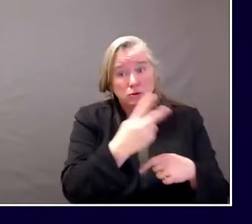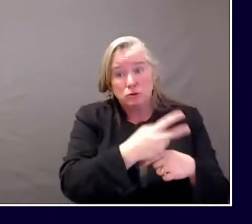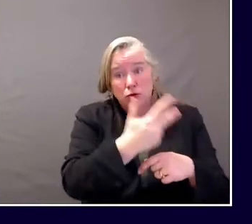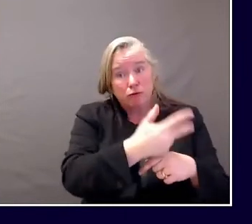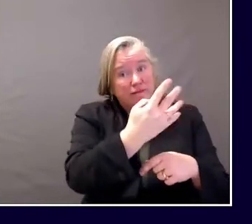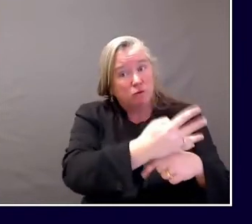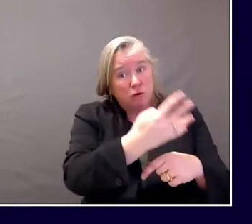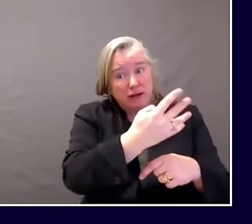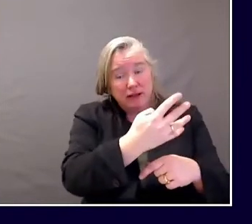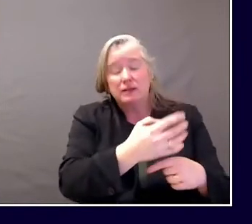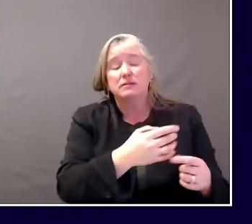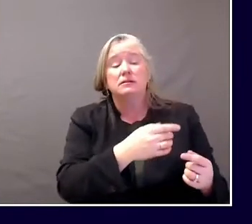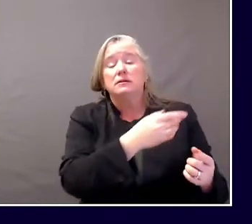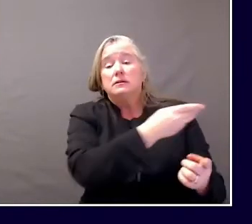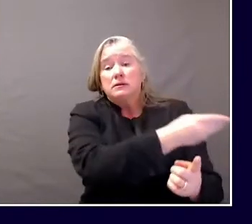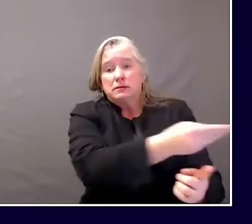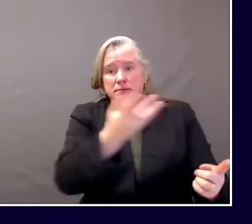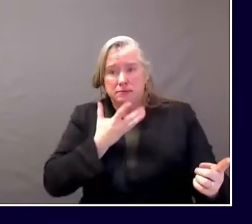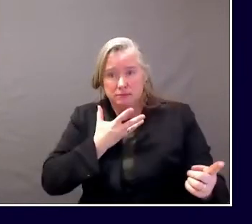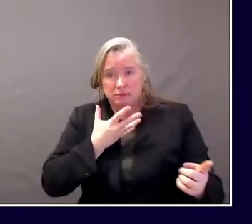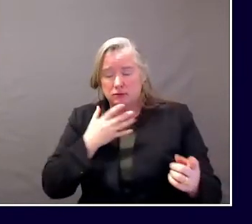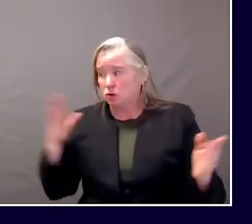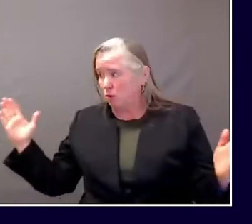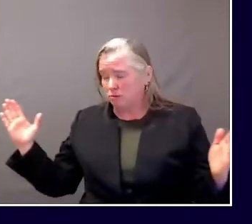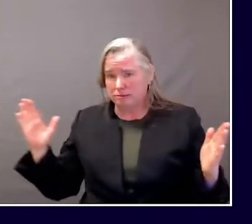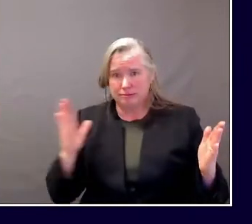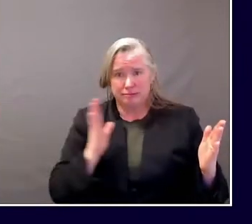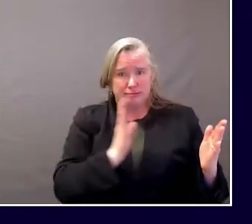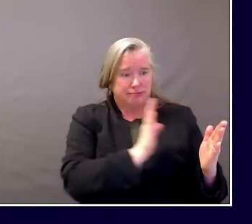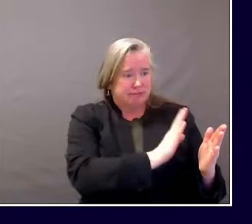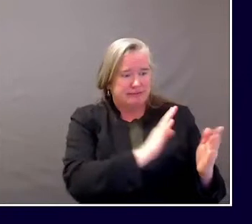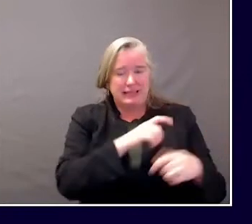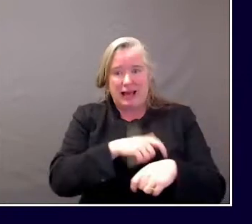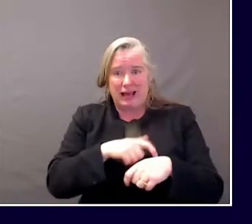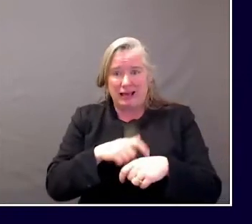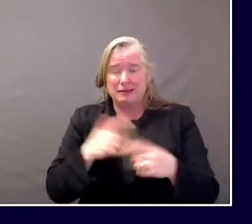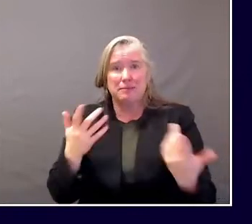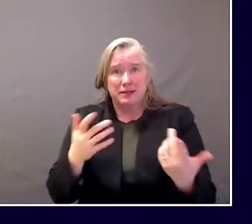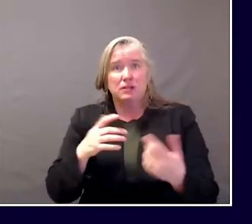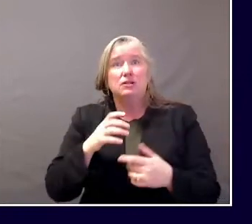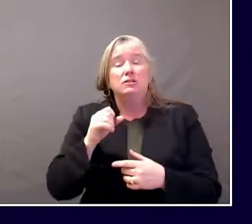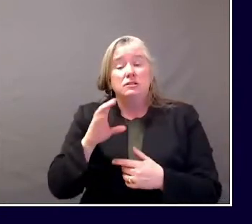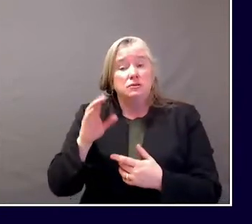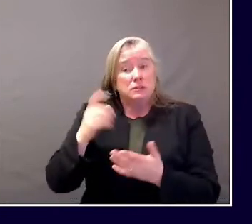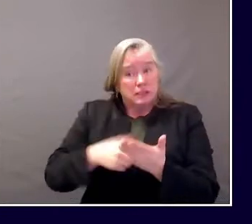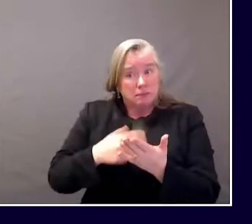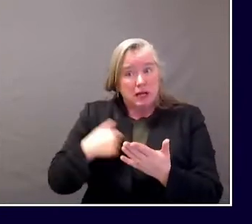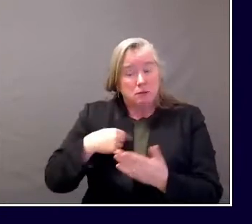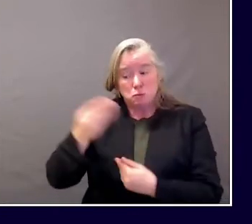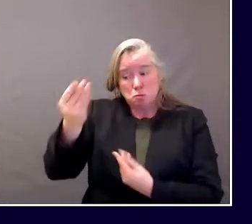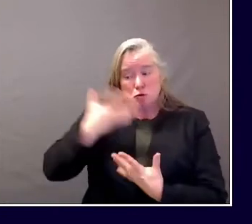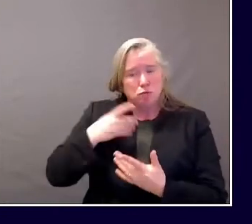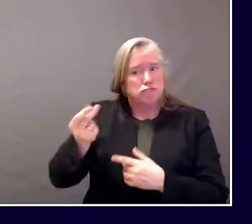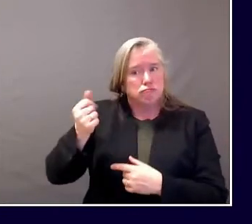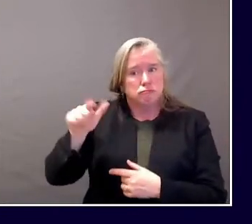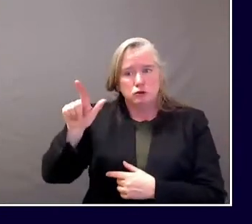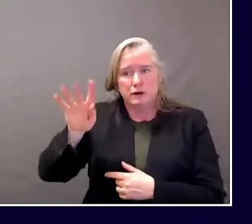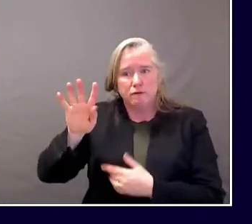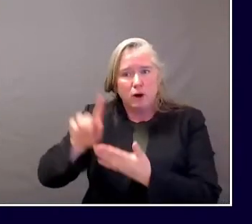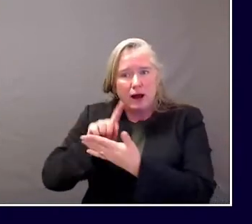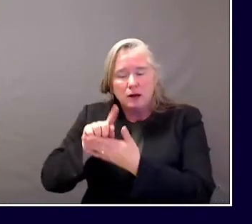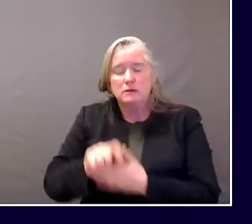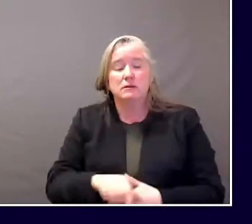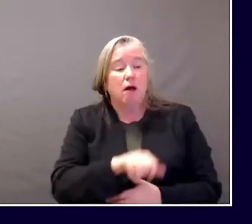within that 24-hour period, sometimes within 2, 3, 4 days. We're in a situation where things are moving